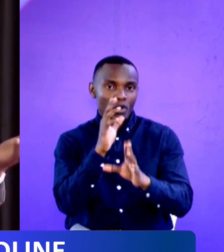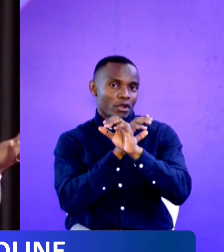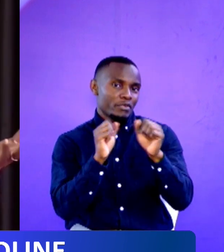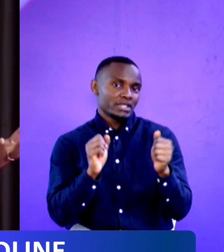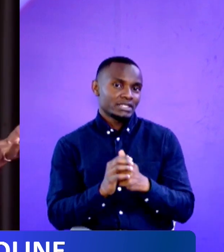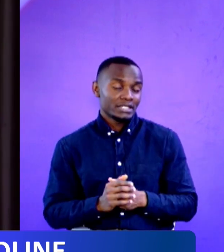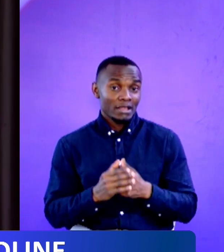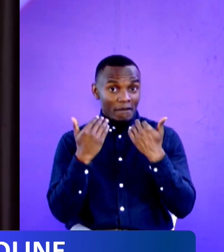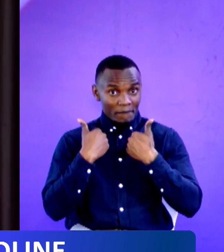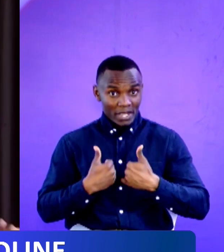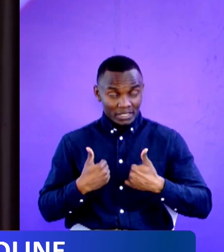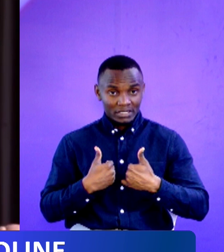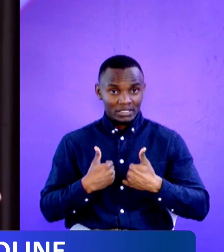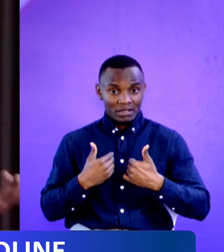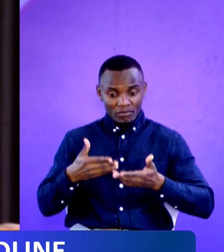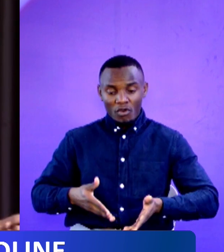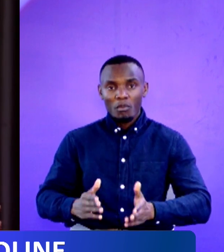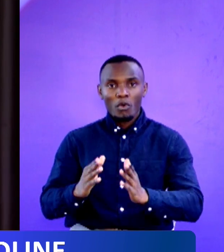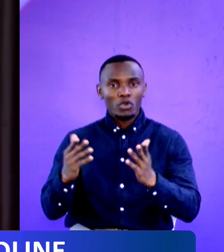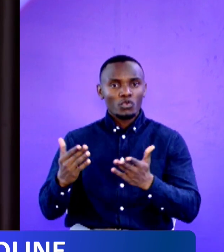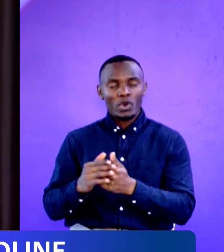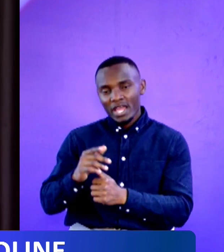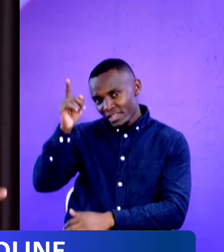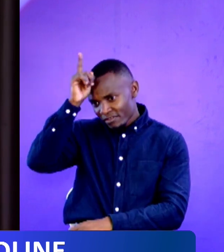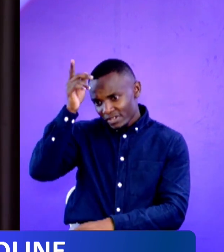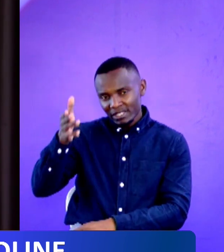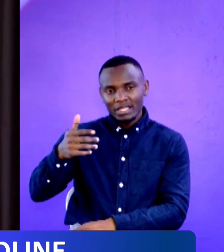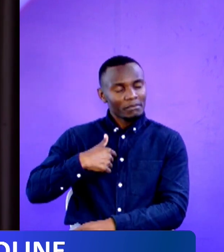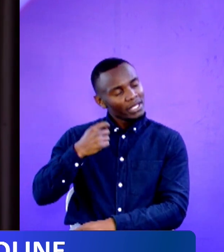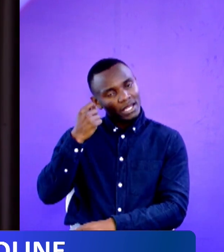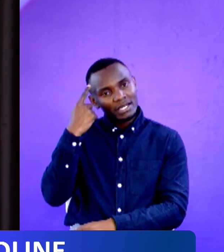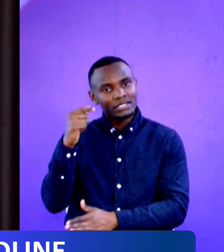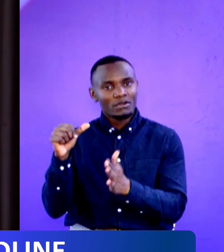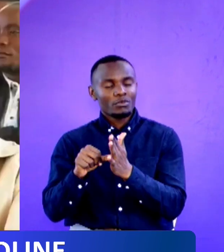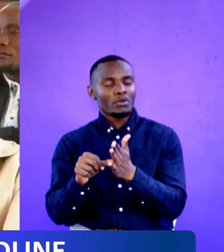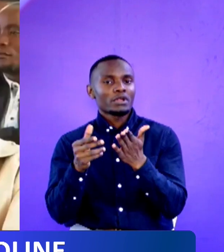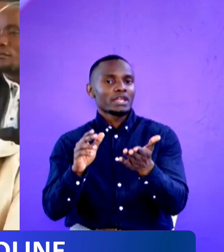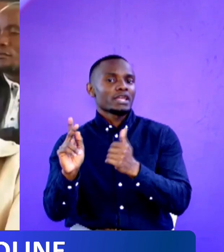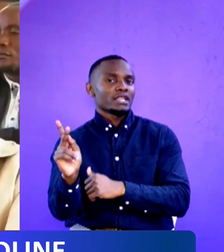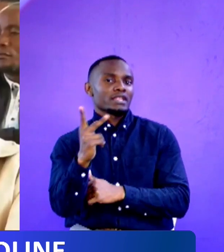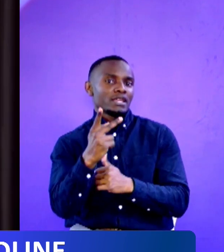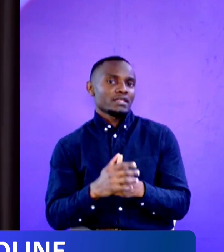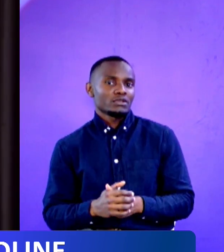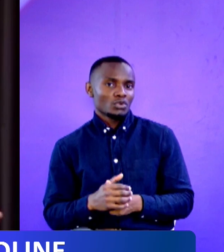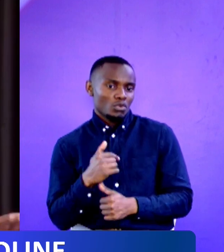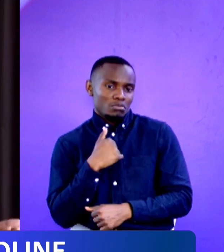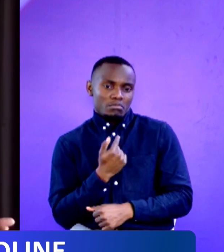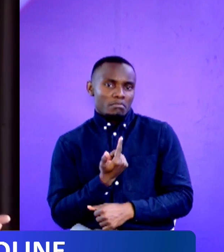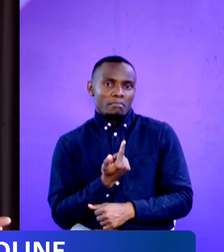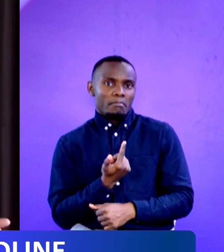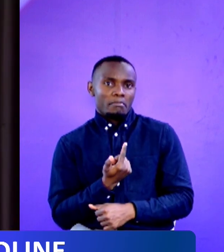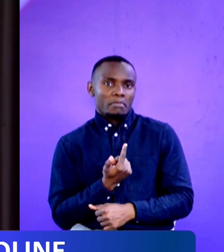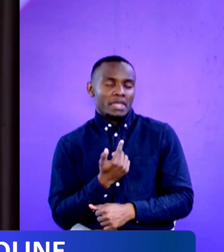huko mashinani. Sasa shida ya Kenya mimi naelewa. Sasa mimi nitasema nimekosa kufanya hii kazi kwa sababu gani? I have no